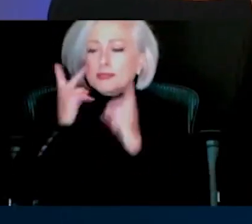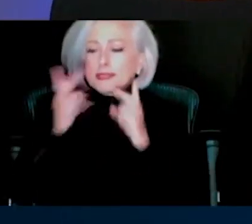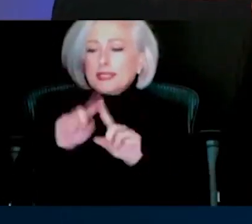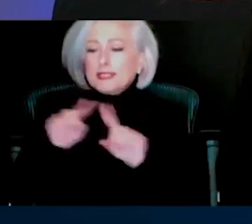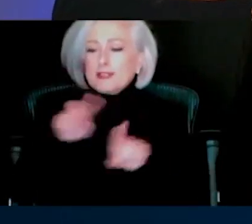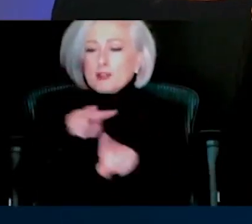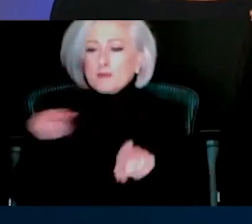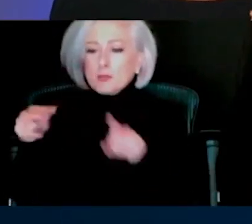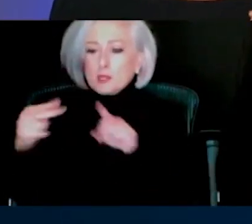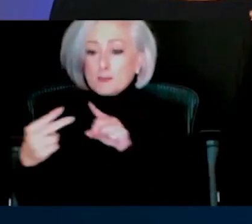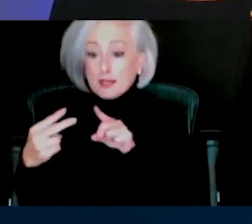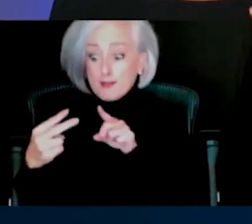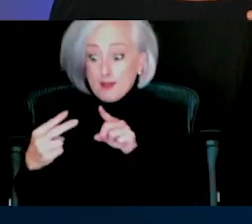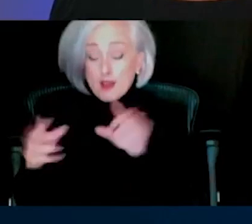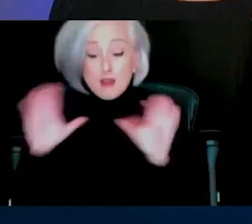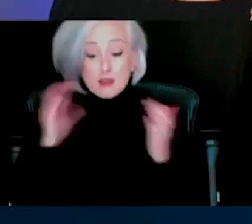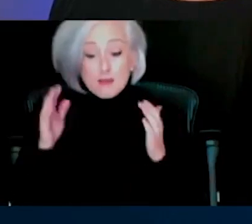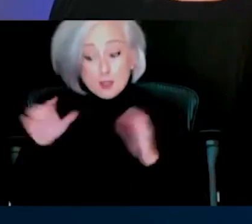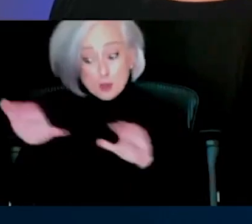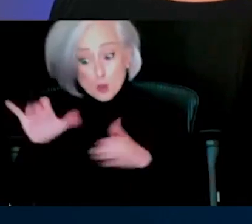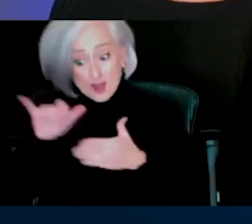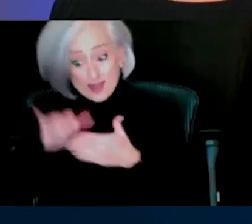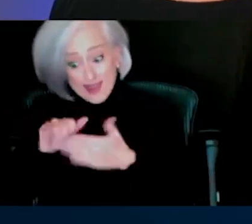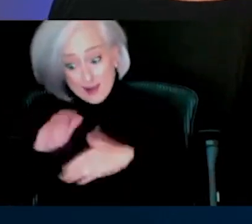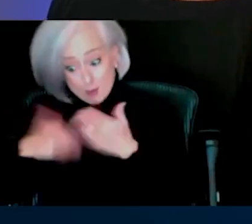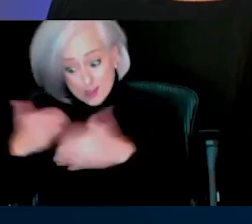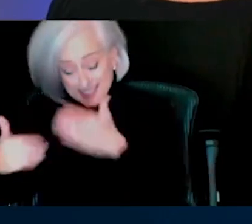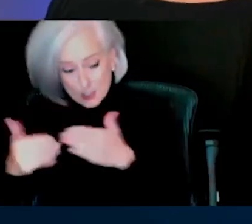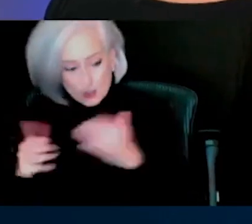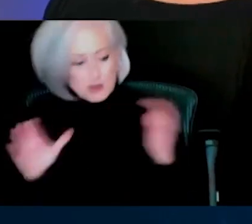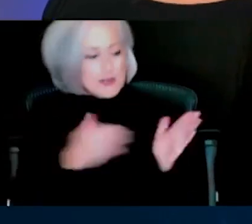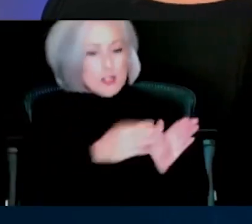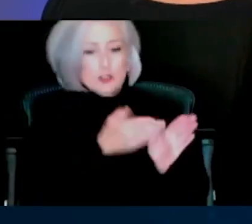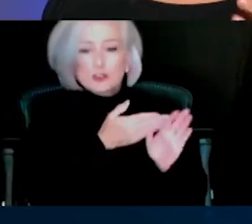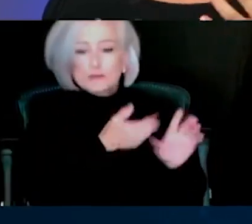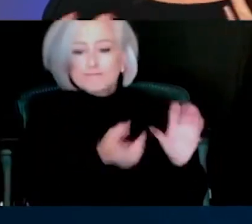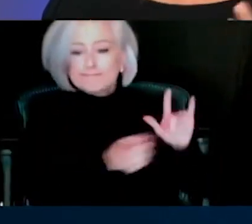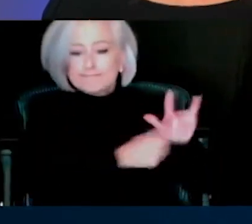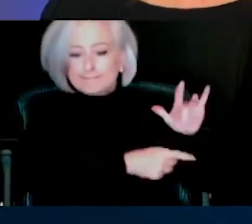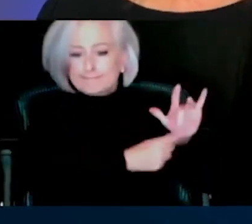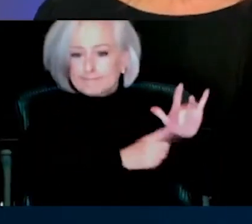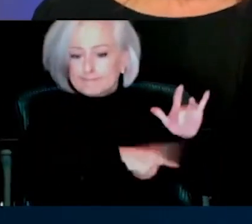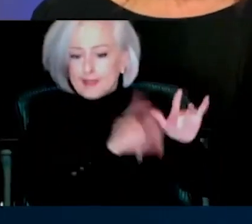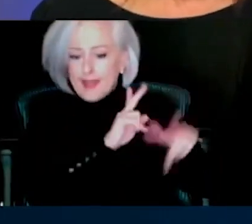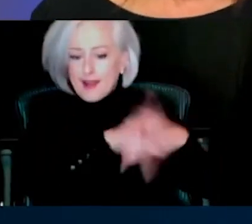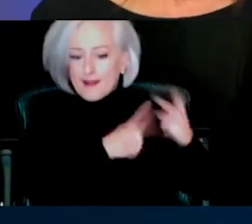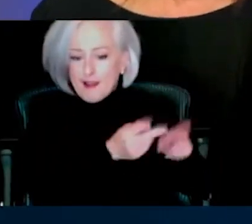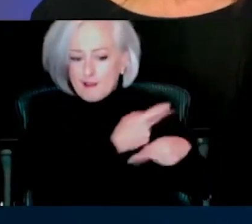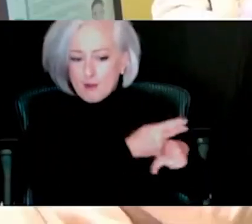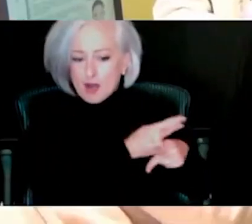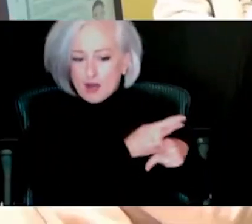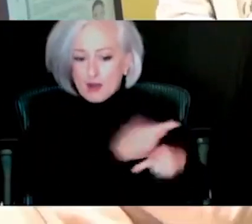and maybe skipping on some of those products and doing the basics, they might see a difference on their face and their pocketbook.